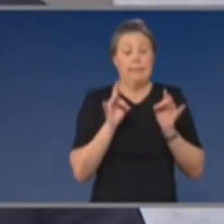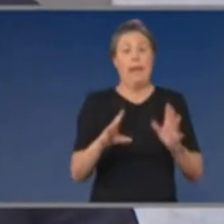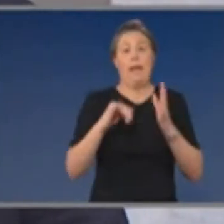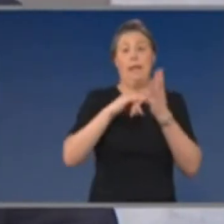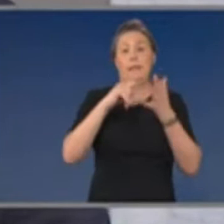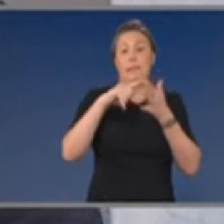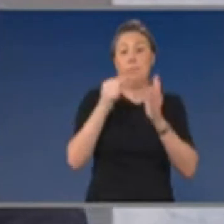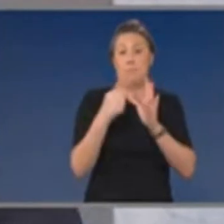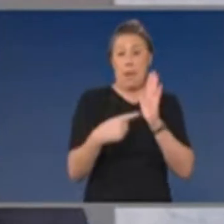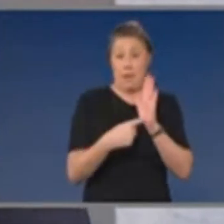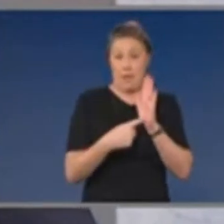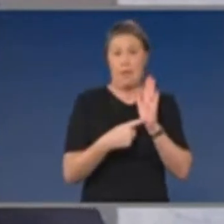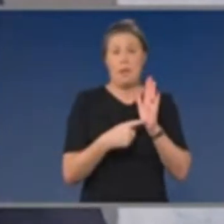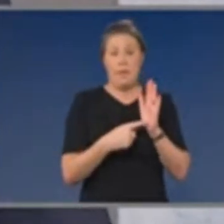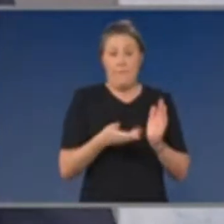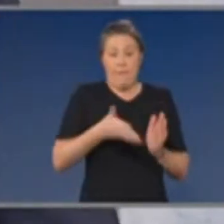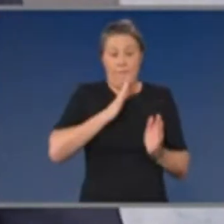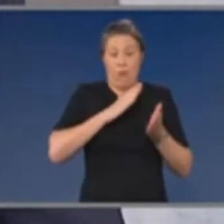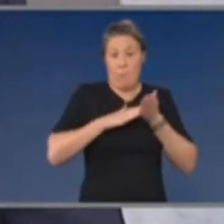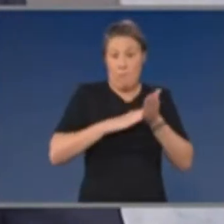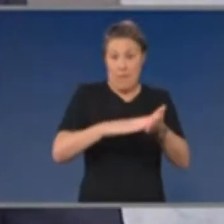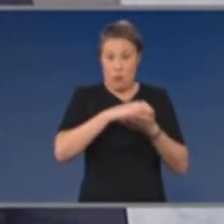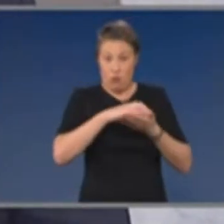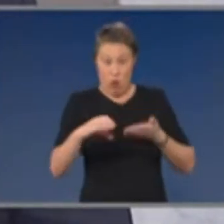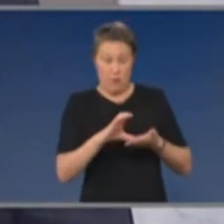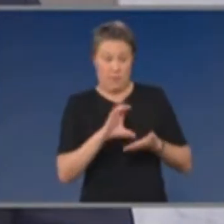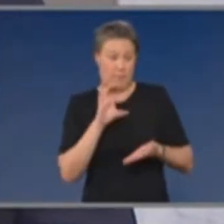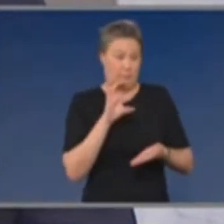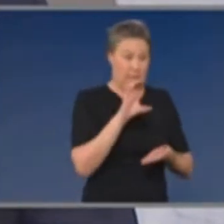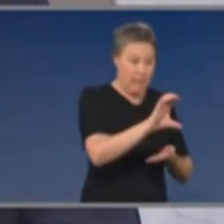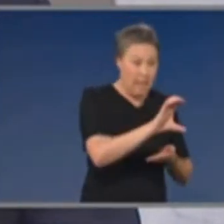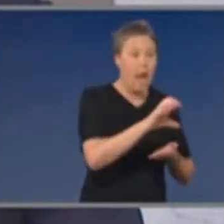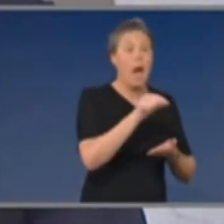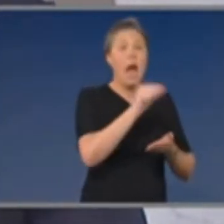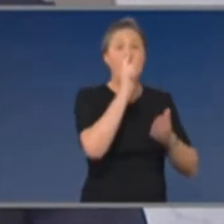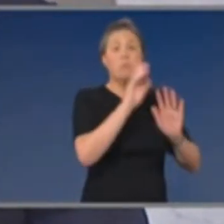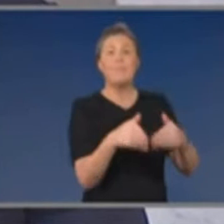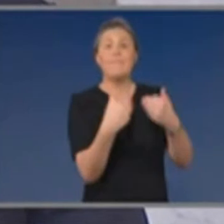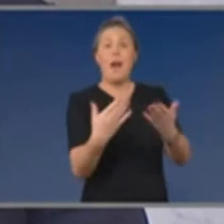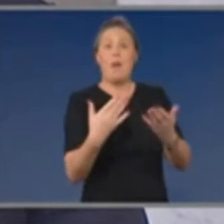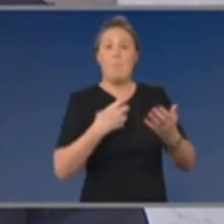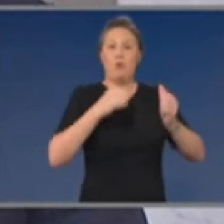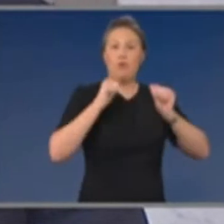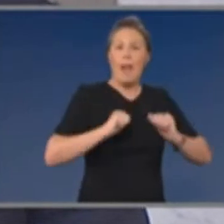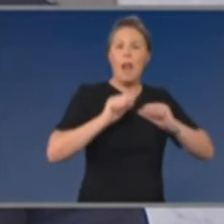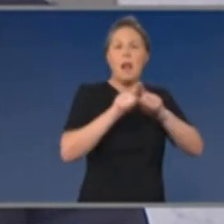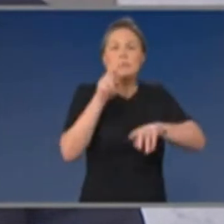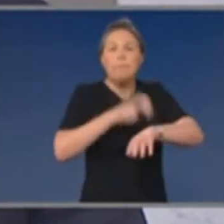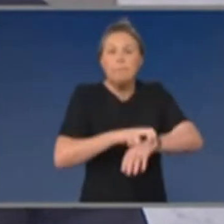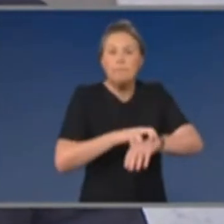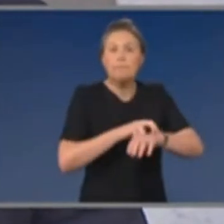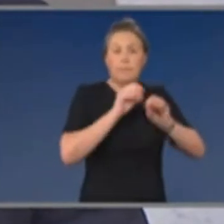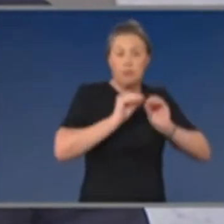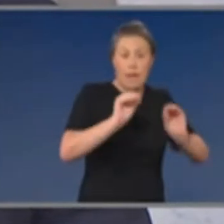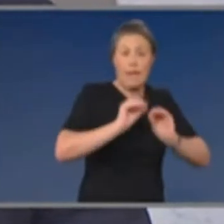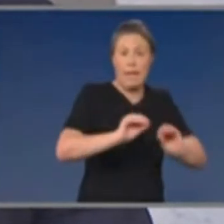September, is to create those places for Australians to get access to that vocational education or training